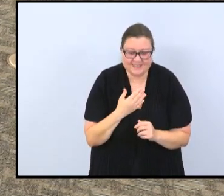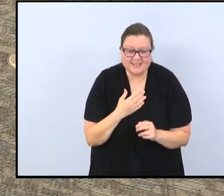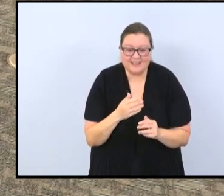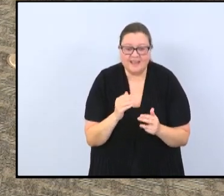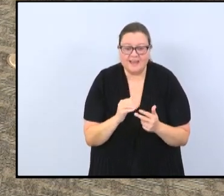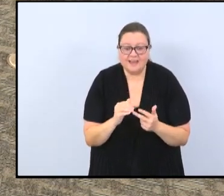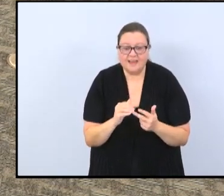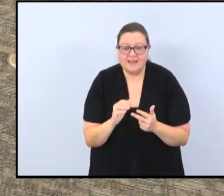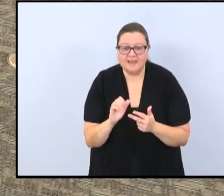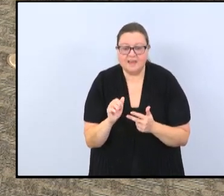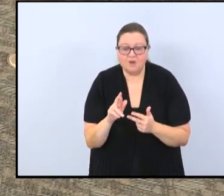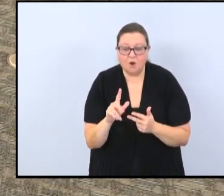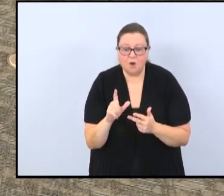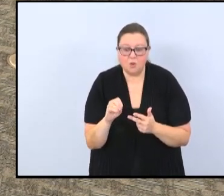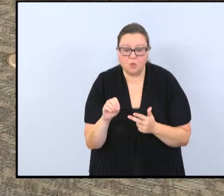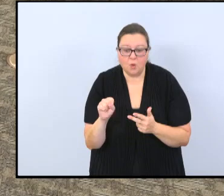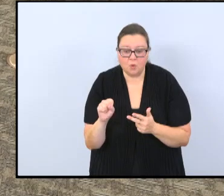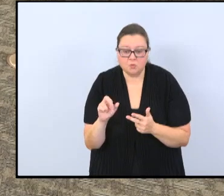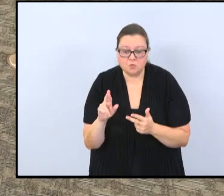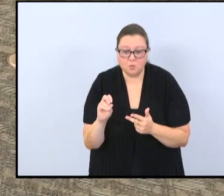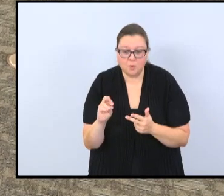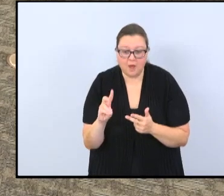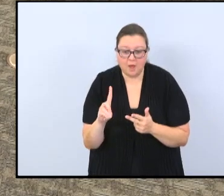and Carlos Rodriguez.